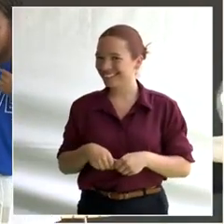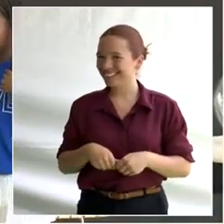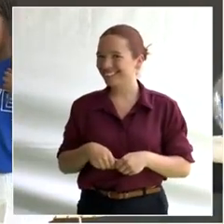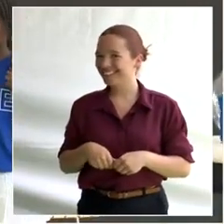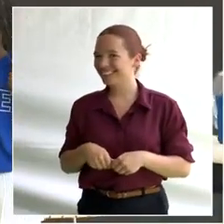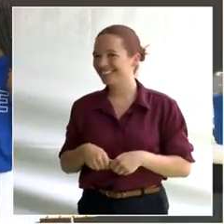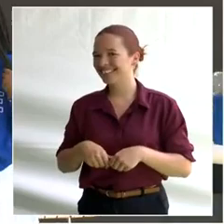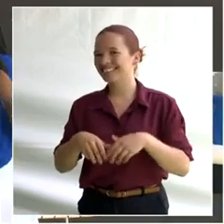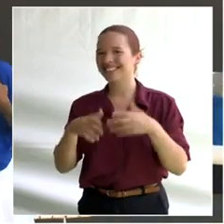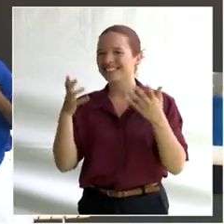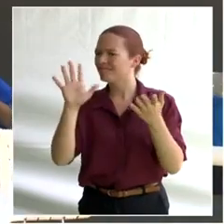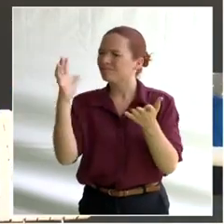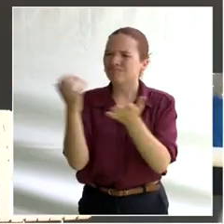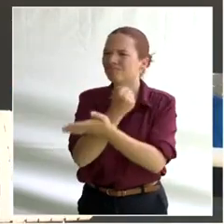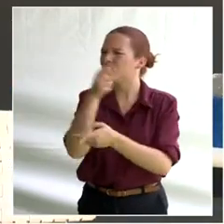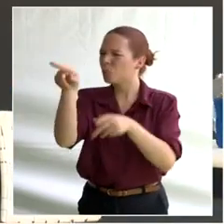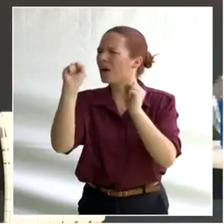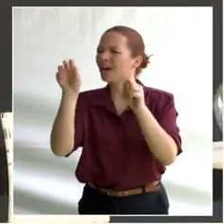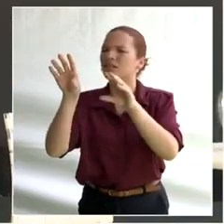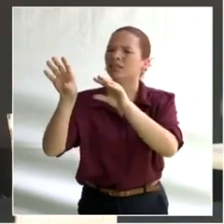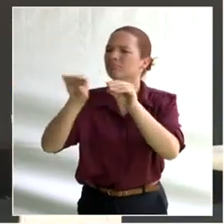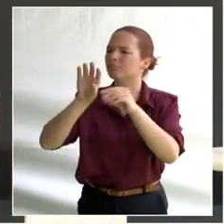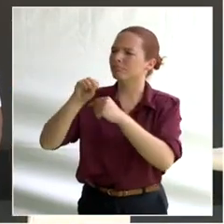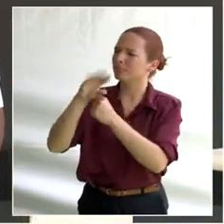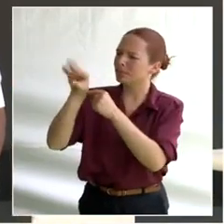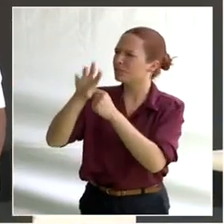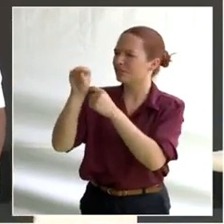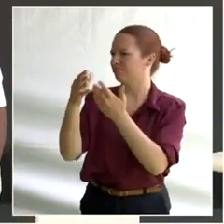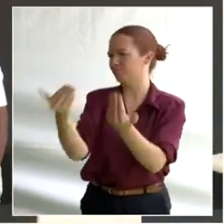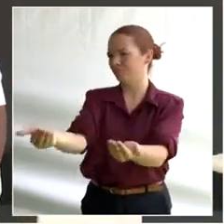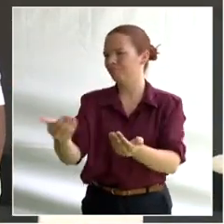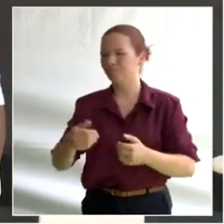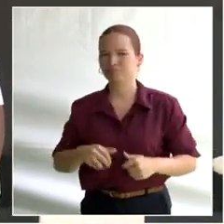of this momentous occasion.